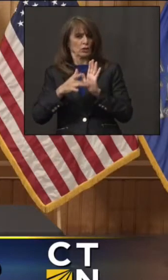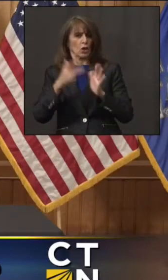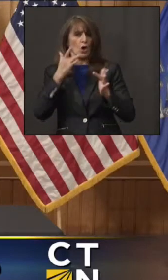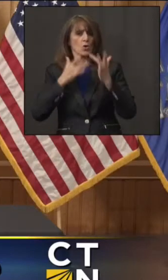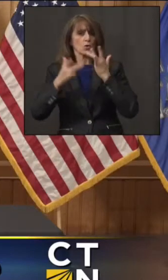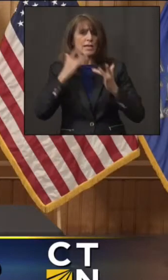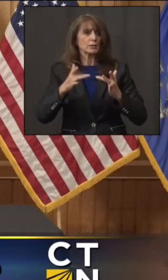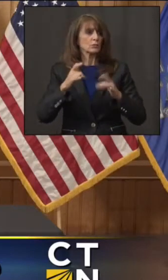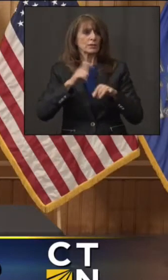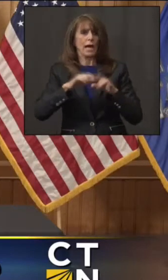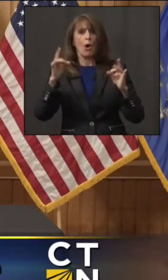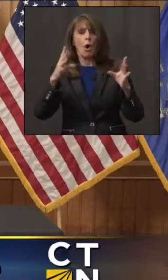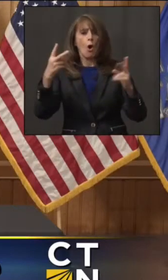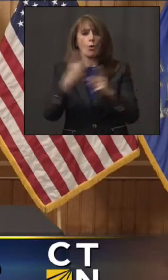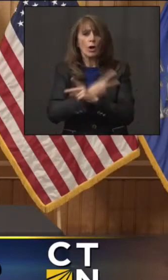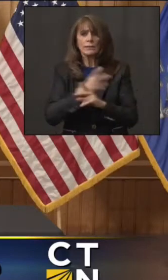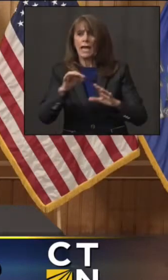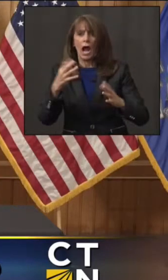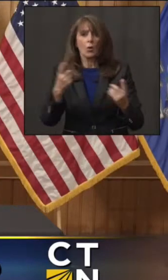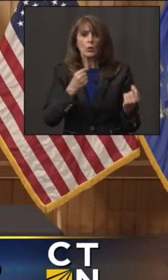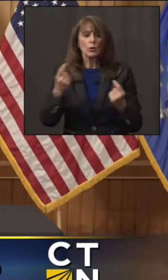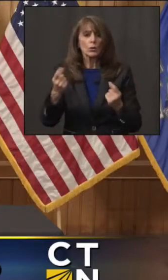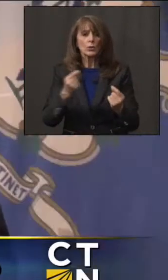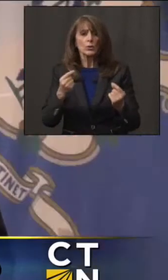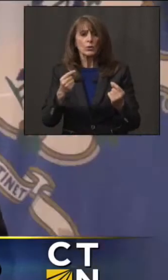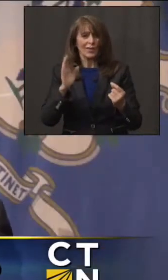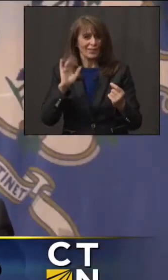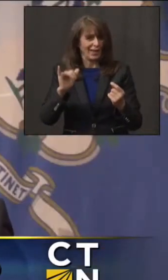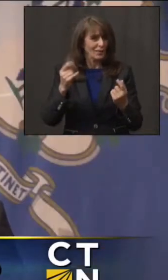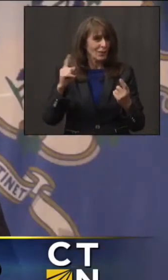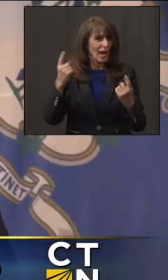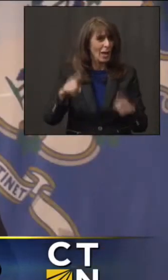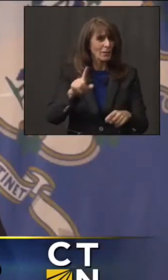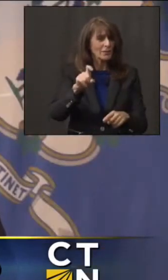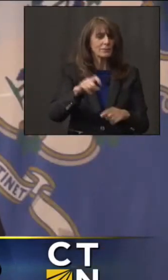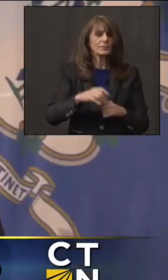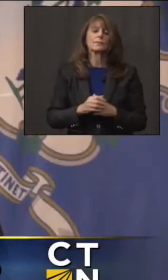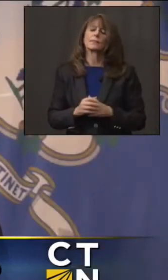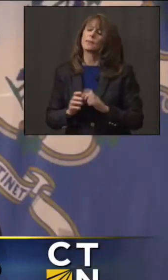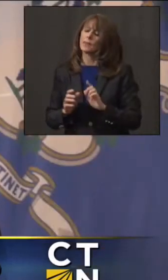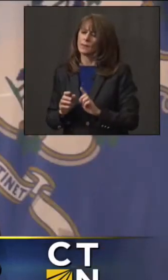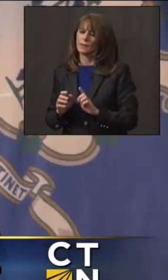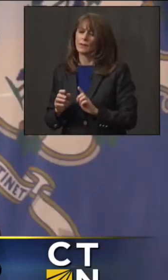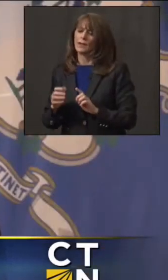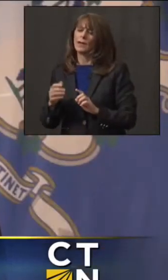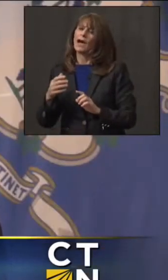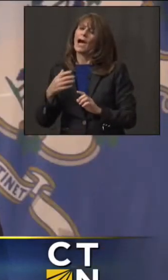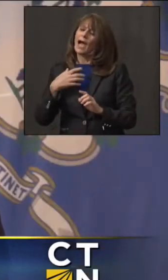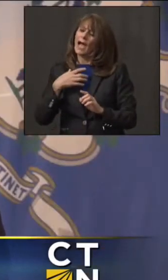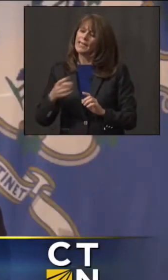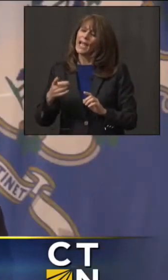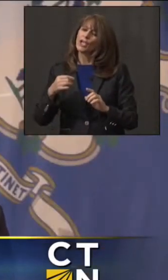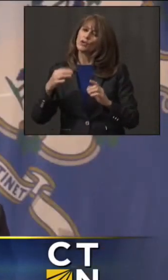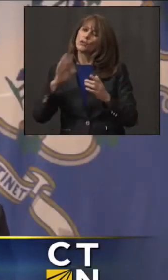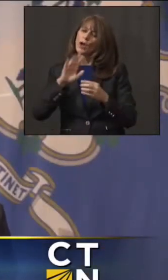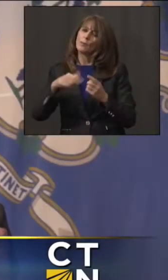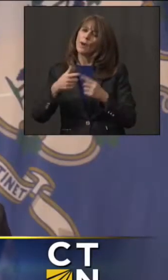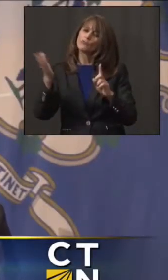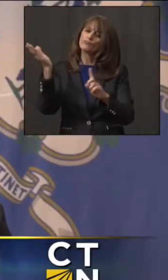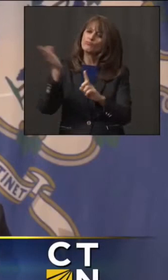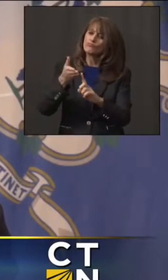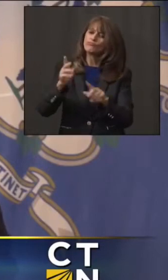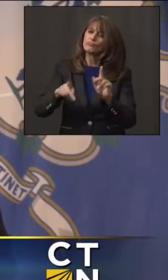desperate measures in your mind? Well, I like your question in terms of persuasion, first of all. We've